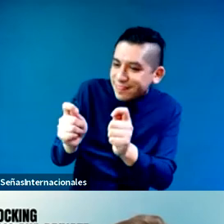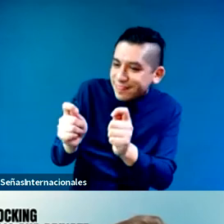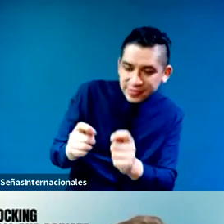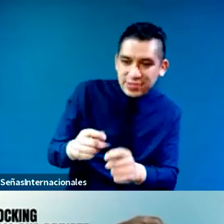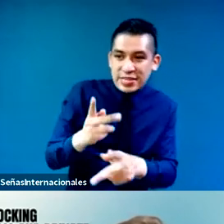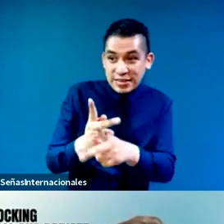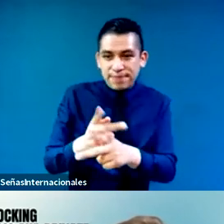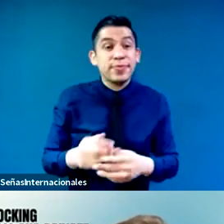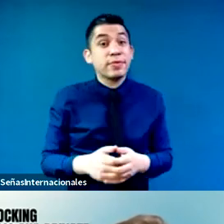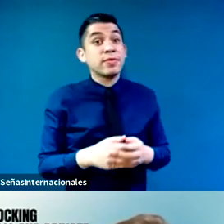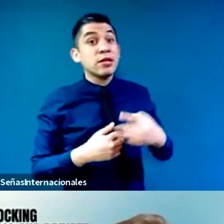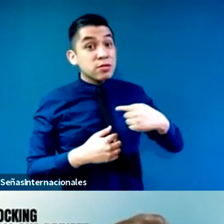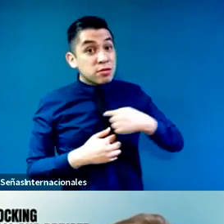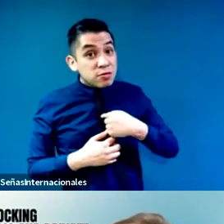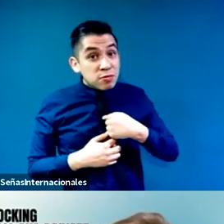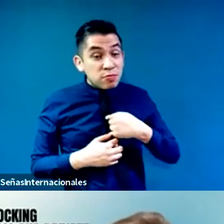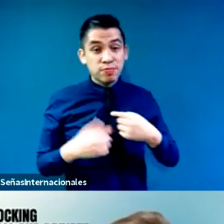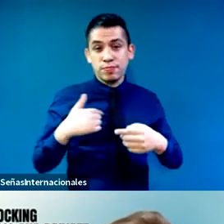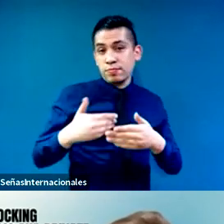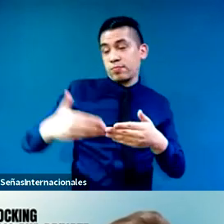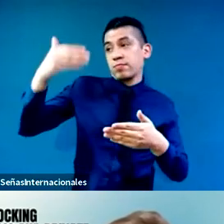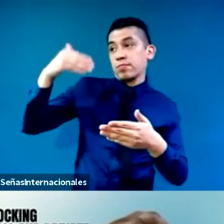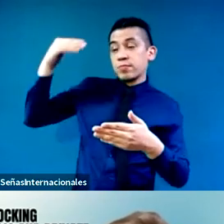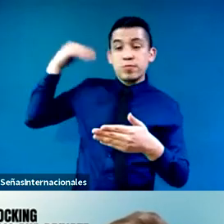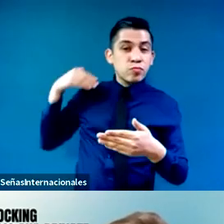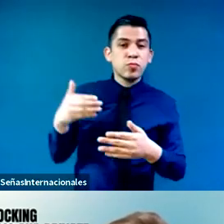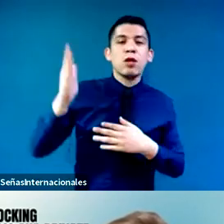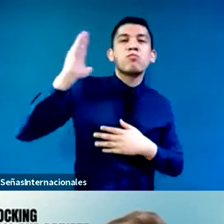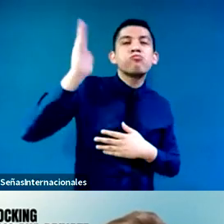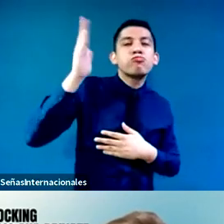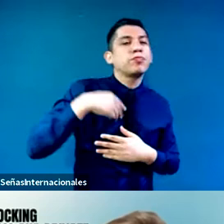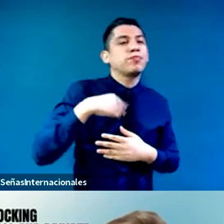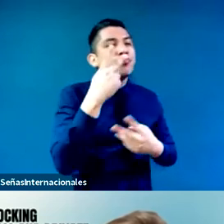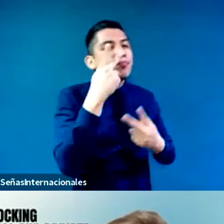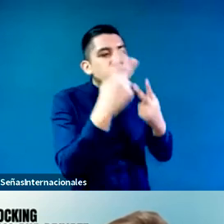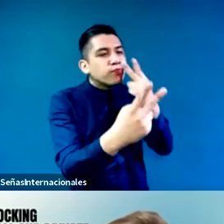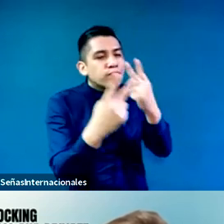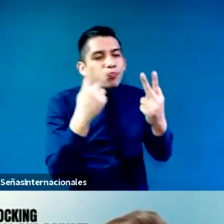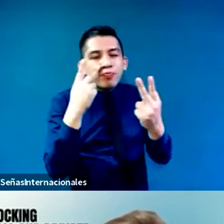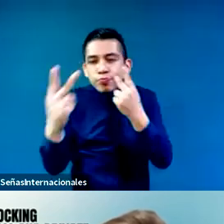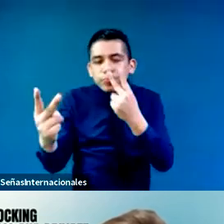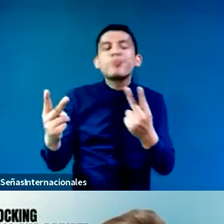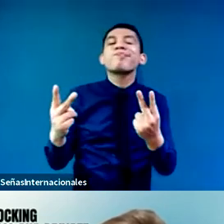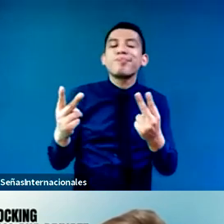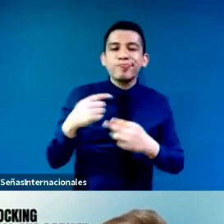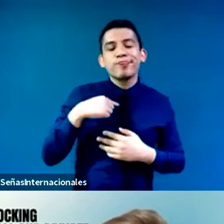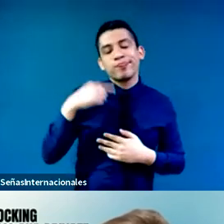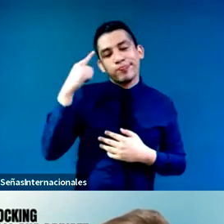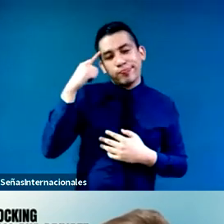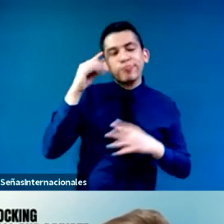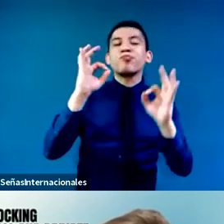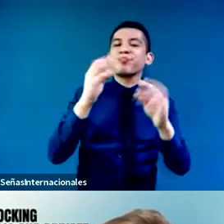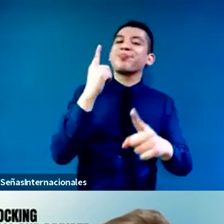need to increase investment, women's economic empowerment by transforming the care